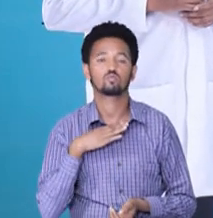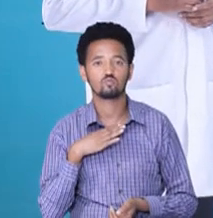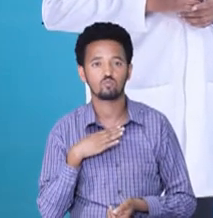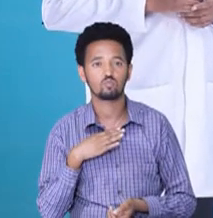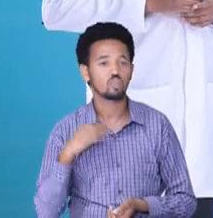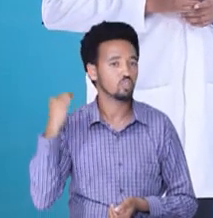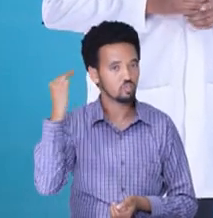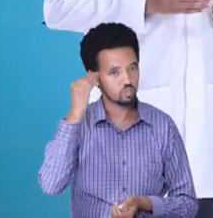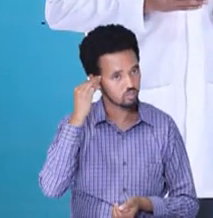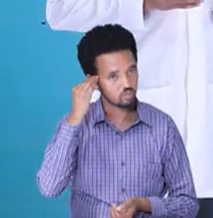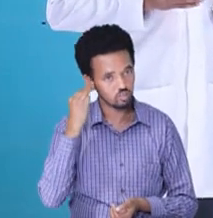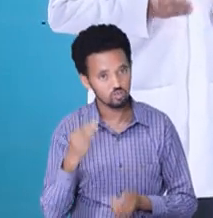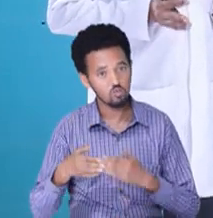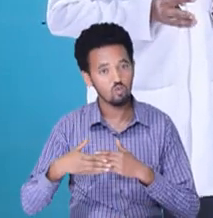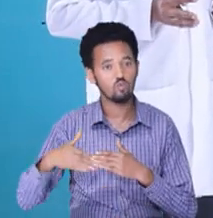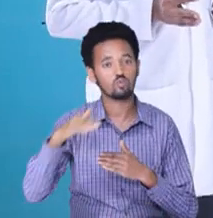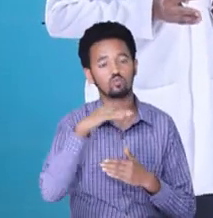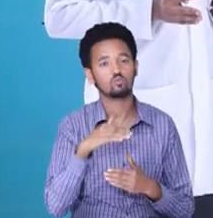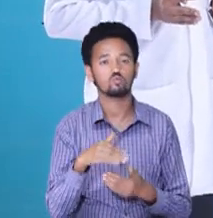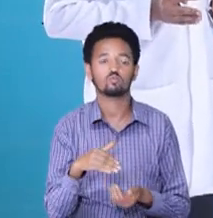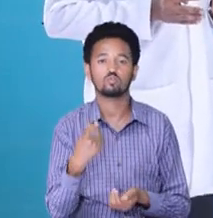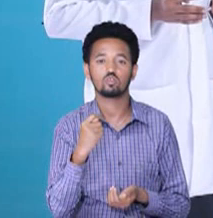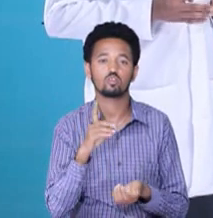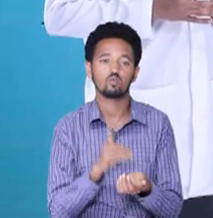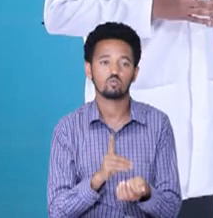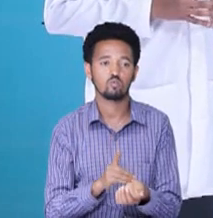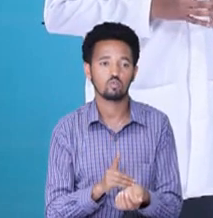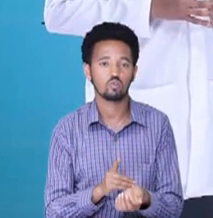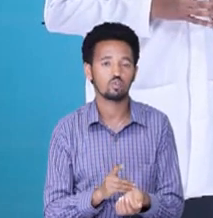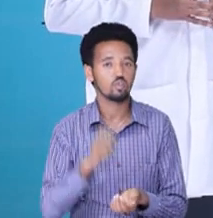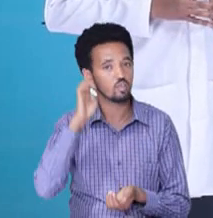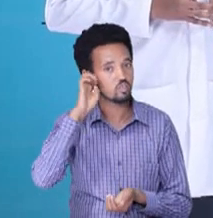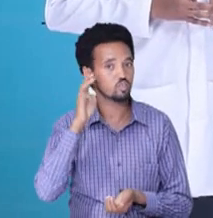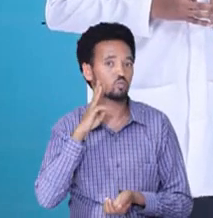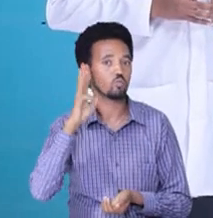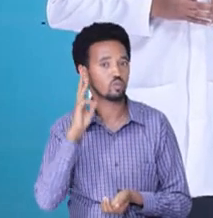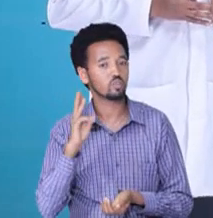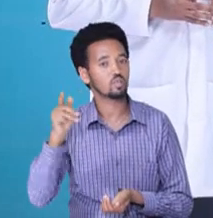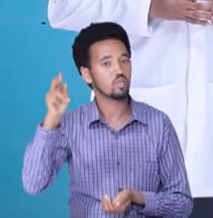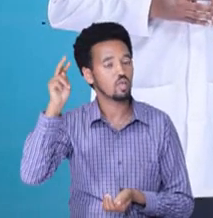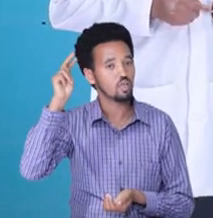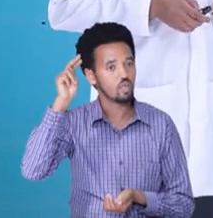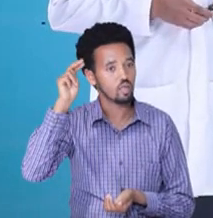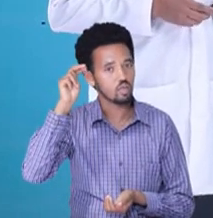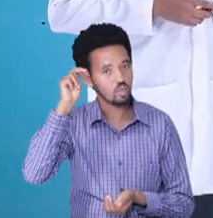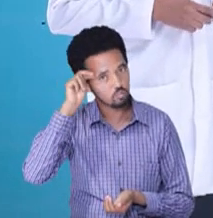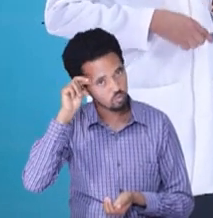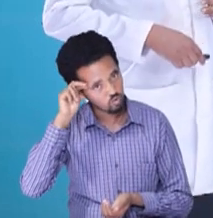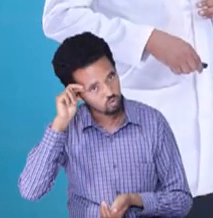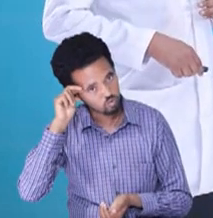general overthrew the Directory. He was Napoleon